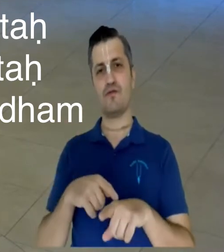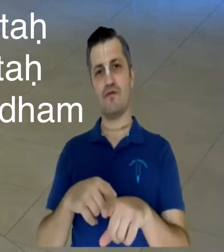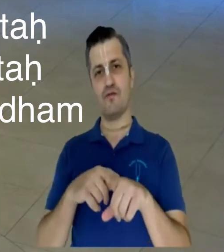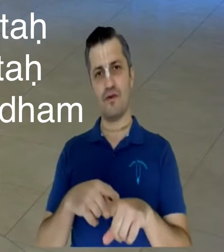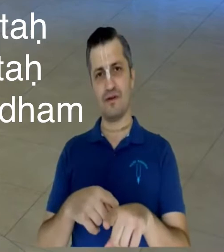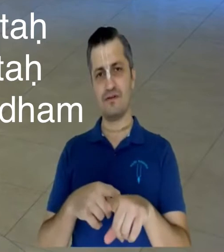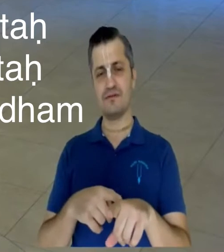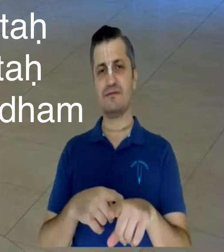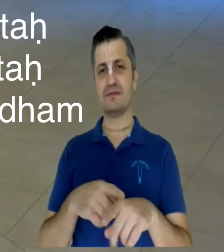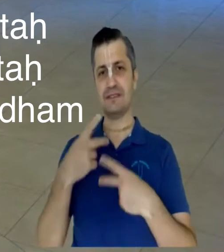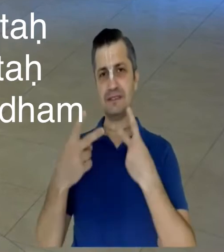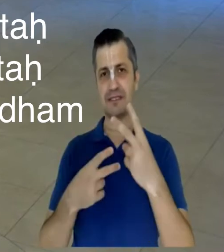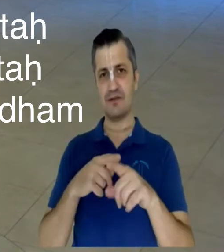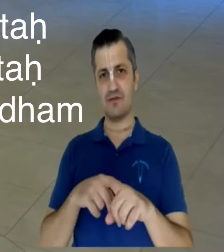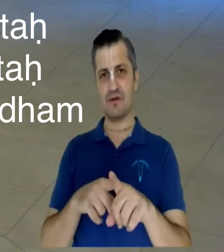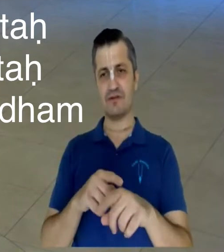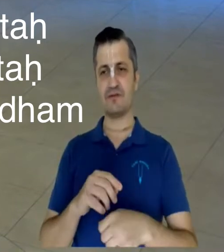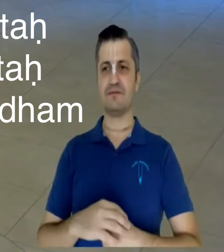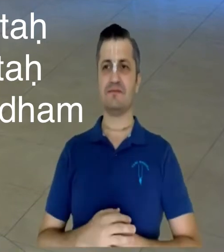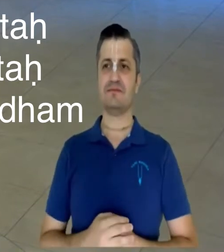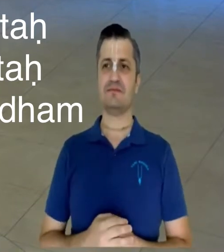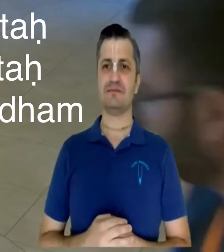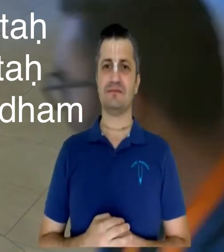Praninam Deham Asrita